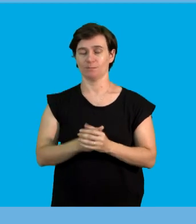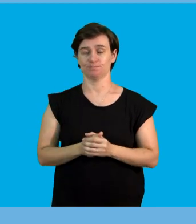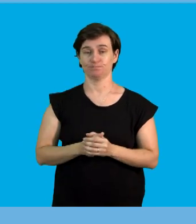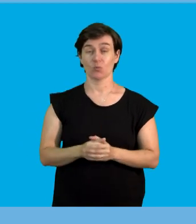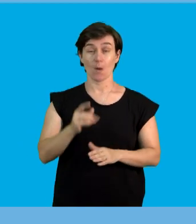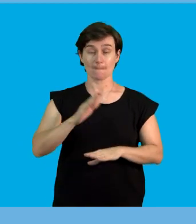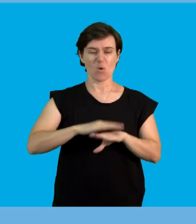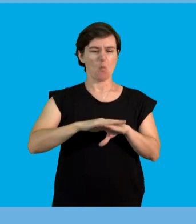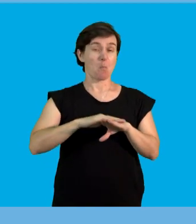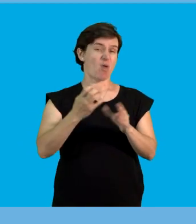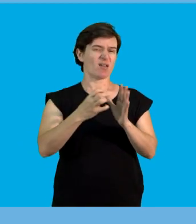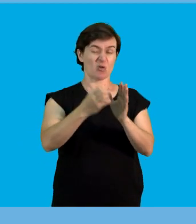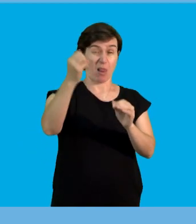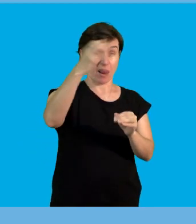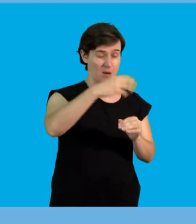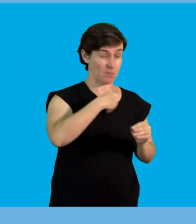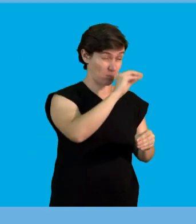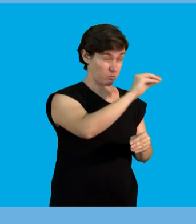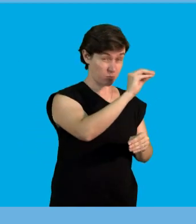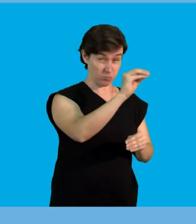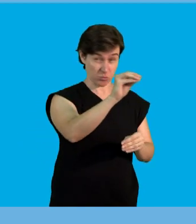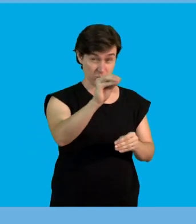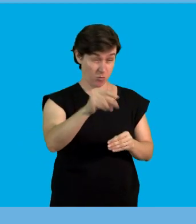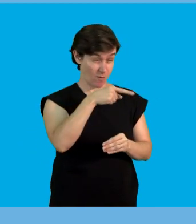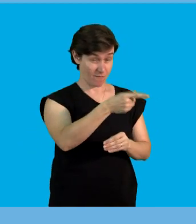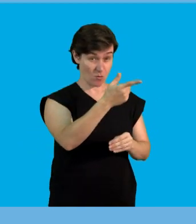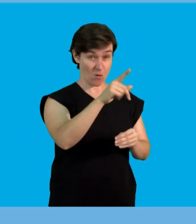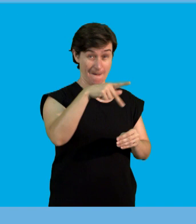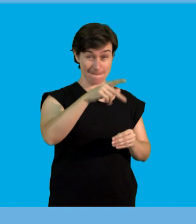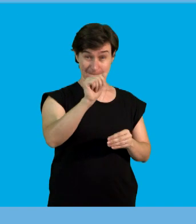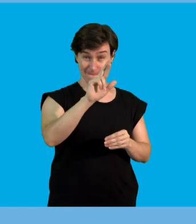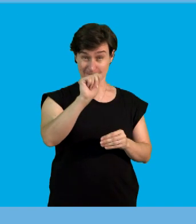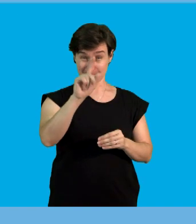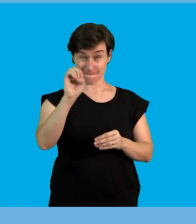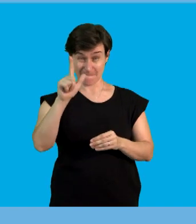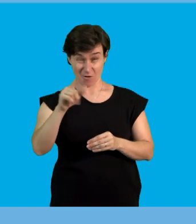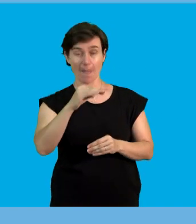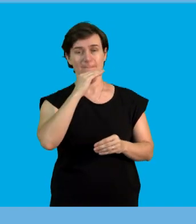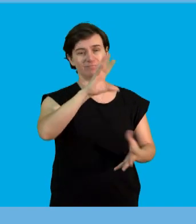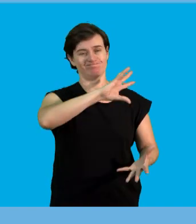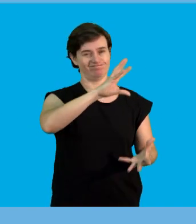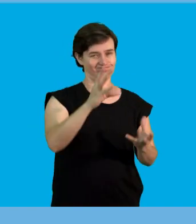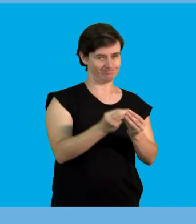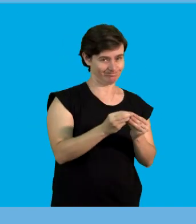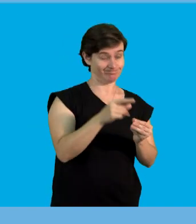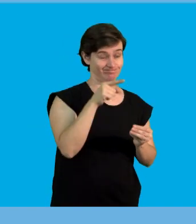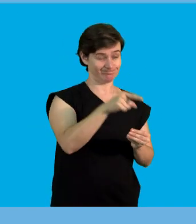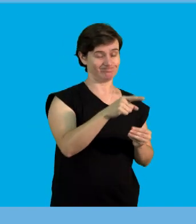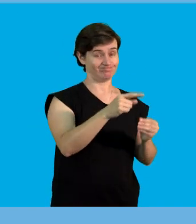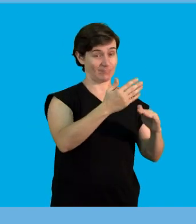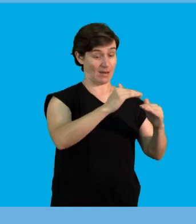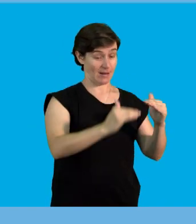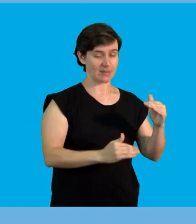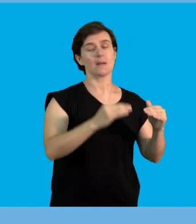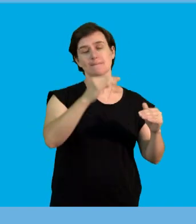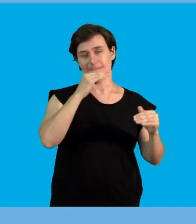resistors in parallel, we are actually decreasing the effective resistance of that circuit, and by so doing, the current strength